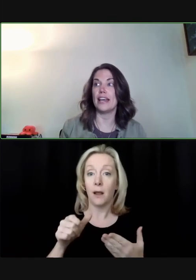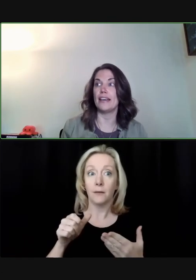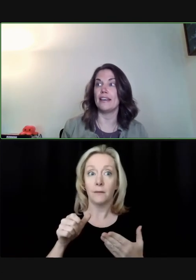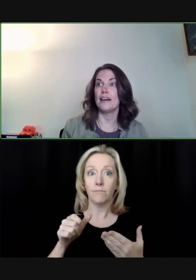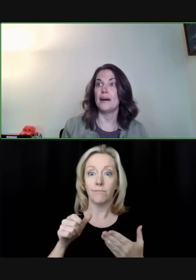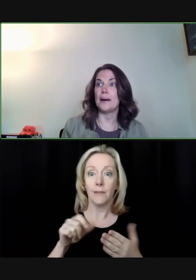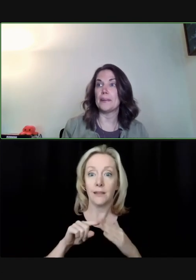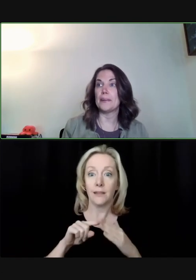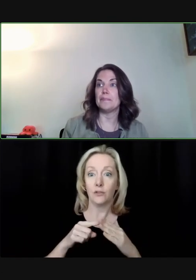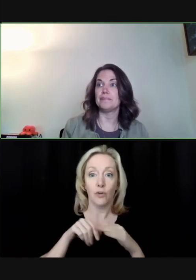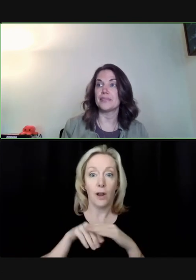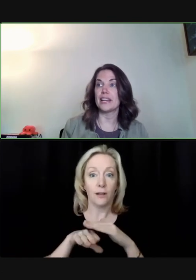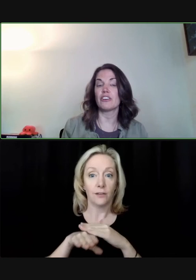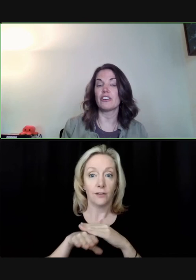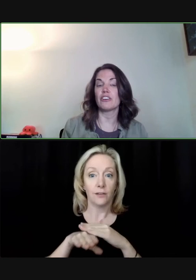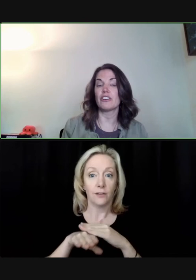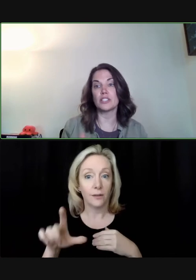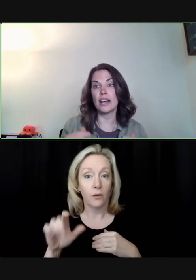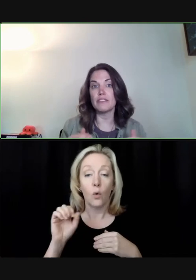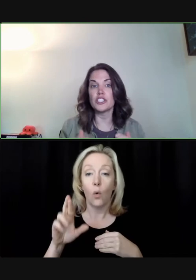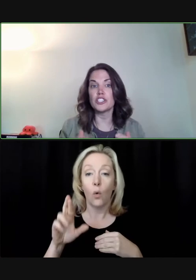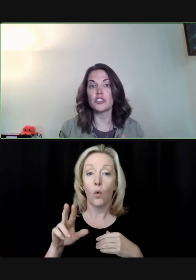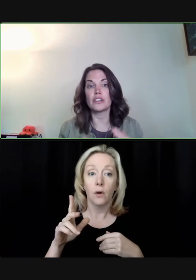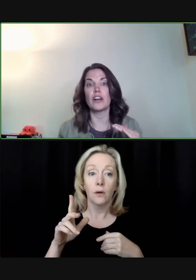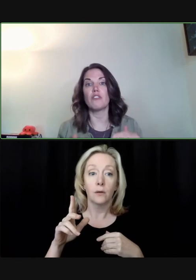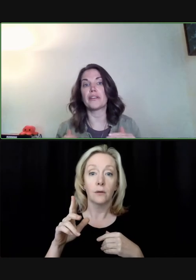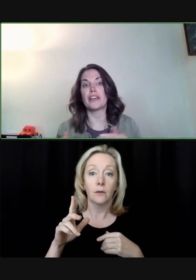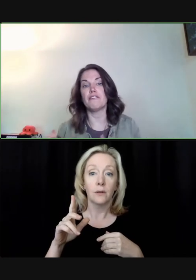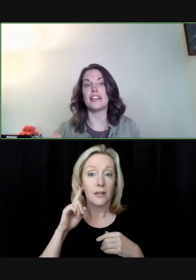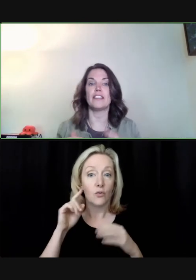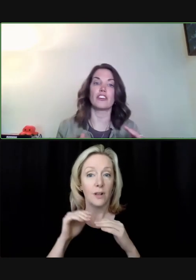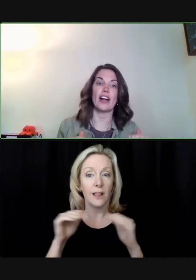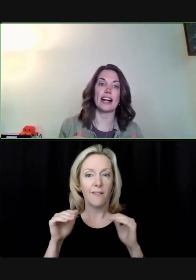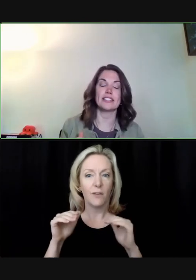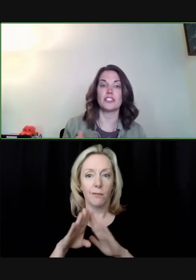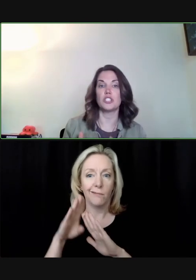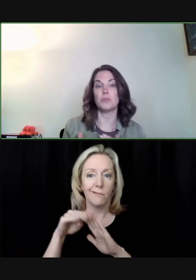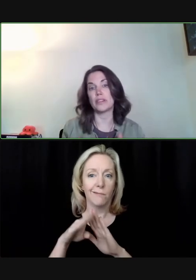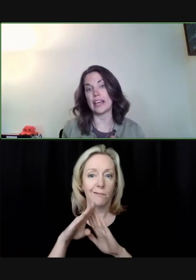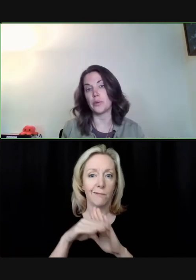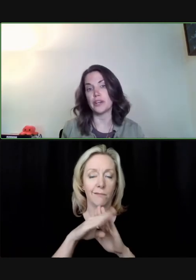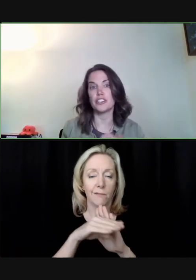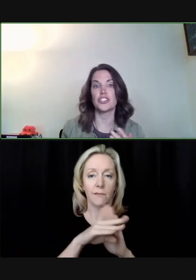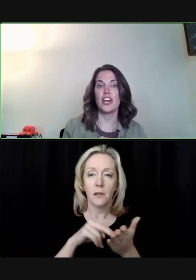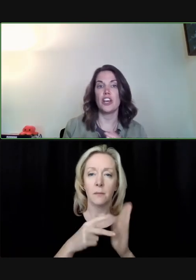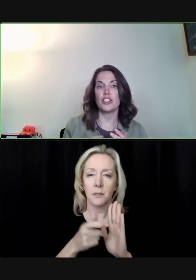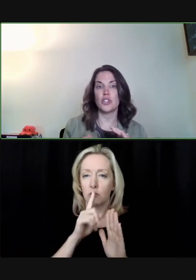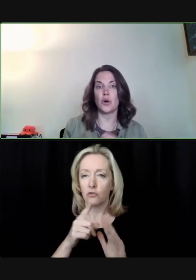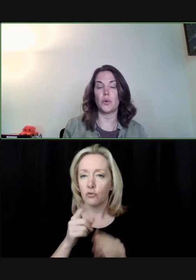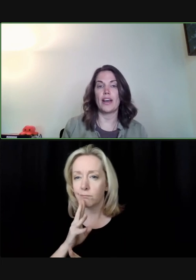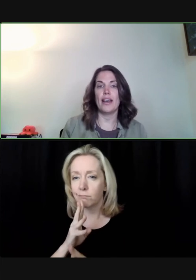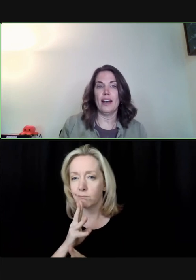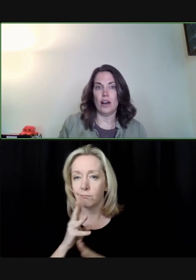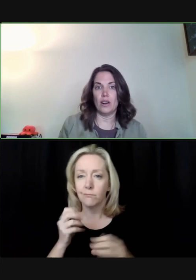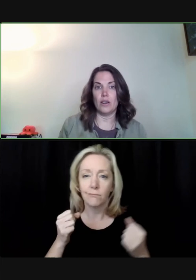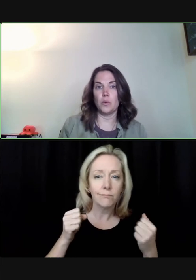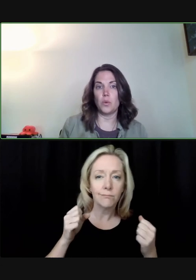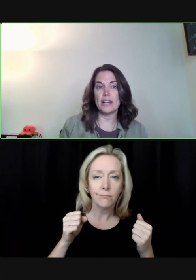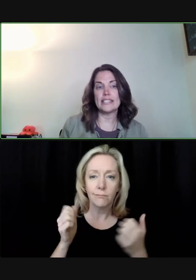have a hearing loss that's kind of uncertain of where they fit in their access to spoken language.